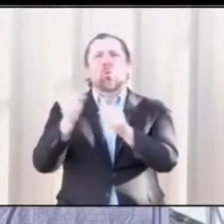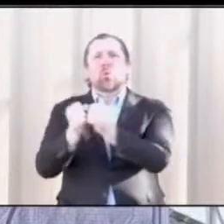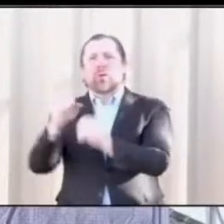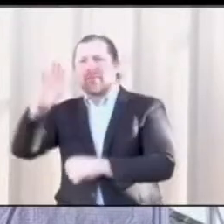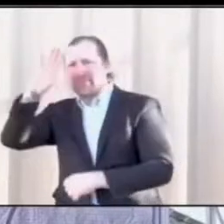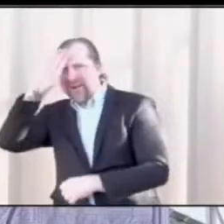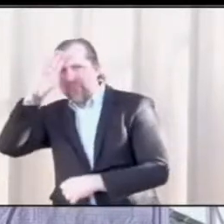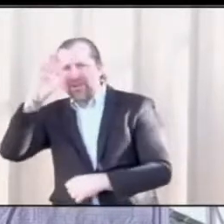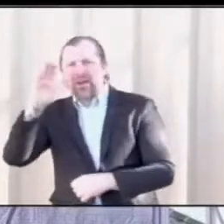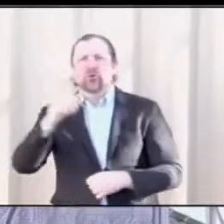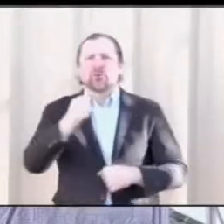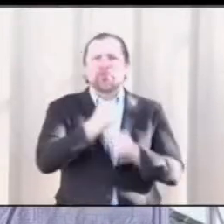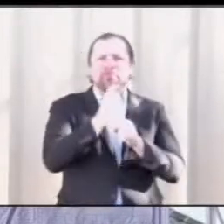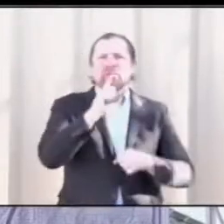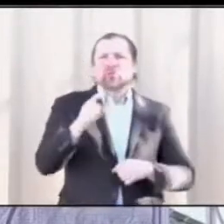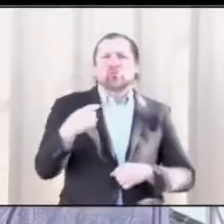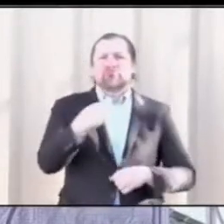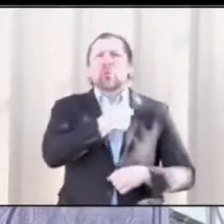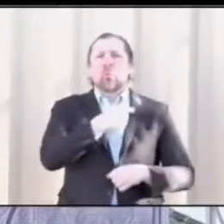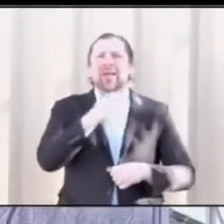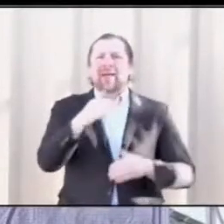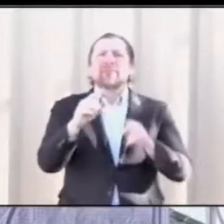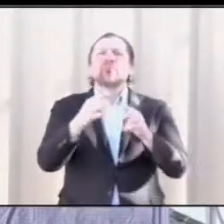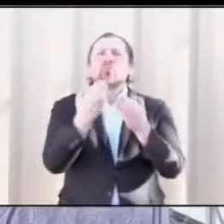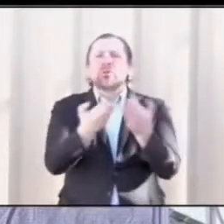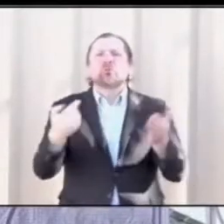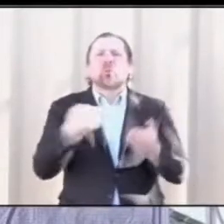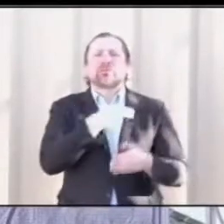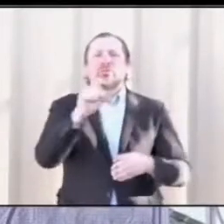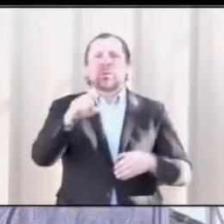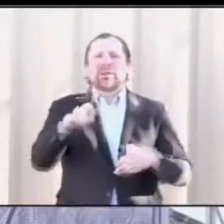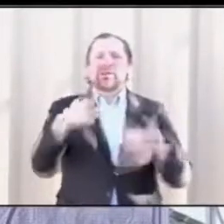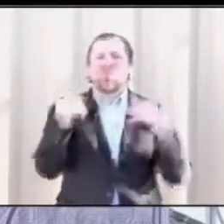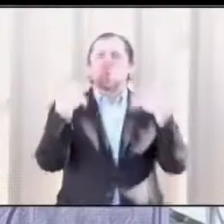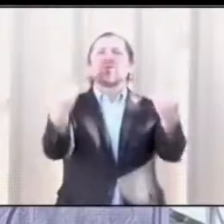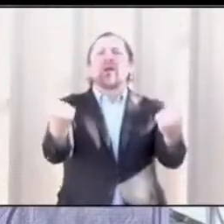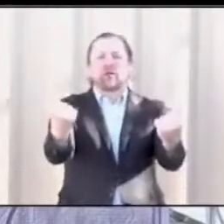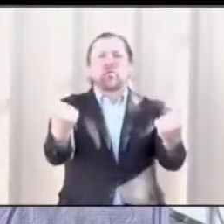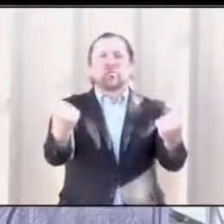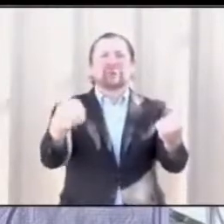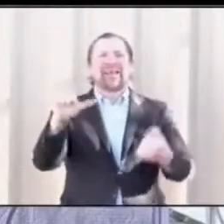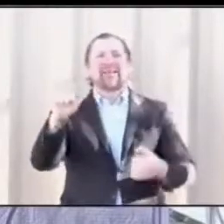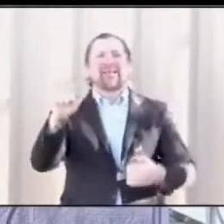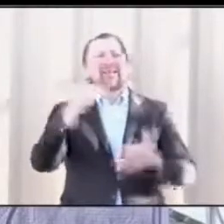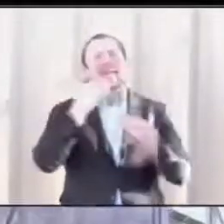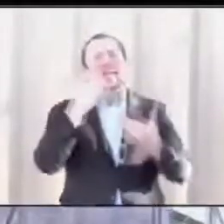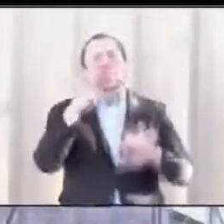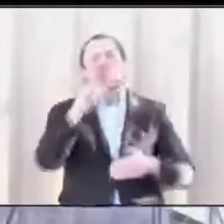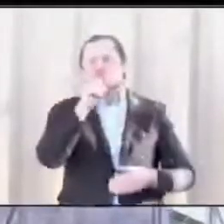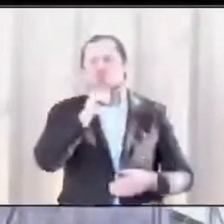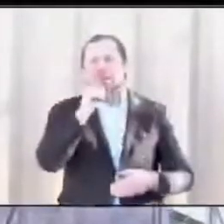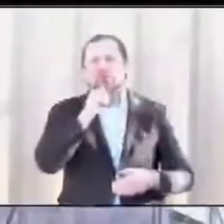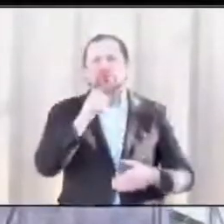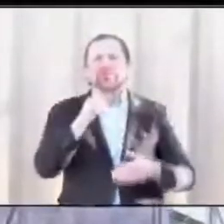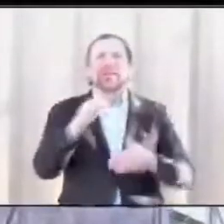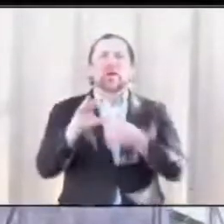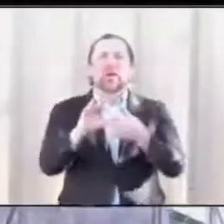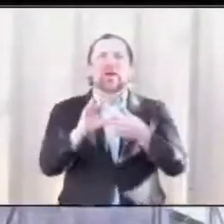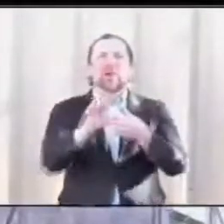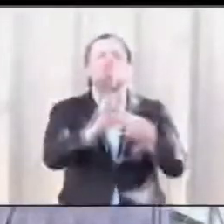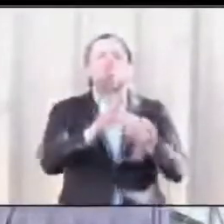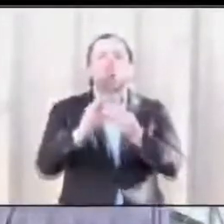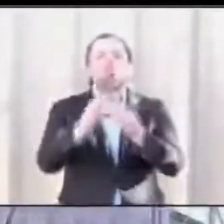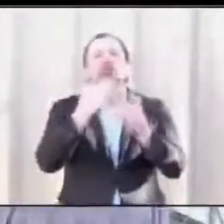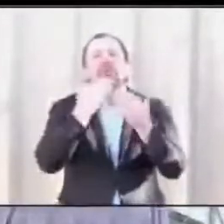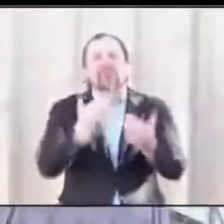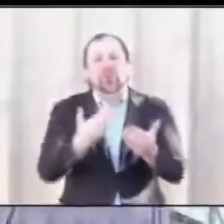partners and to make sure that the community has the resources you need to recover and ultimately rebuild. Thank you for all your patience and cooperation during this difficult